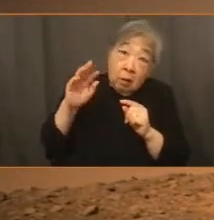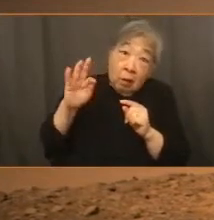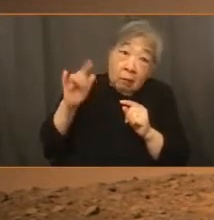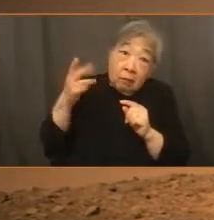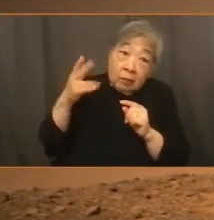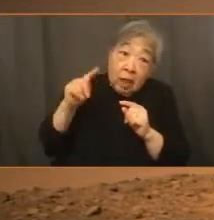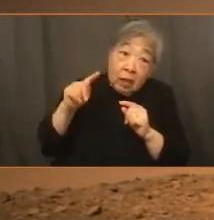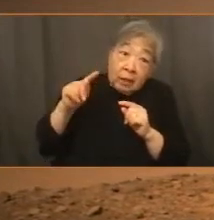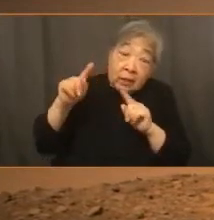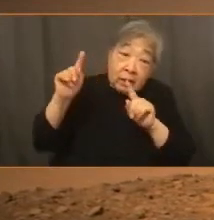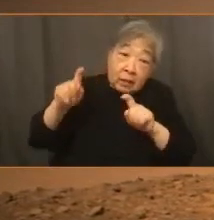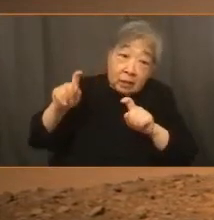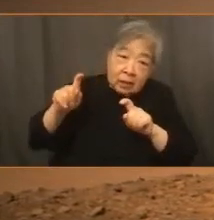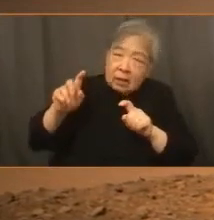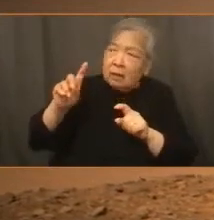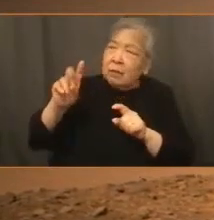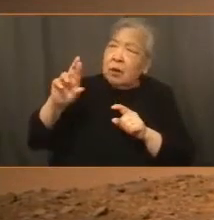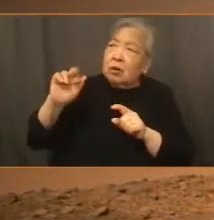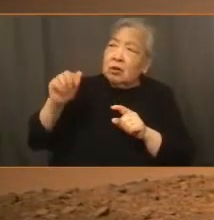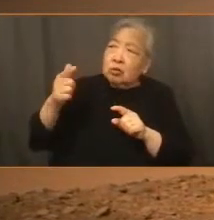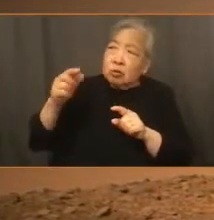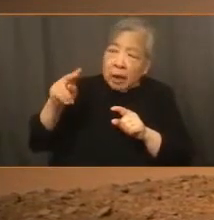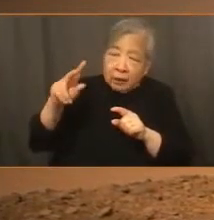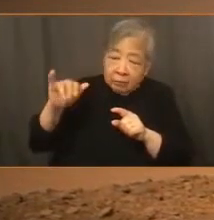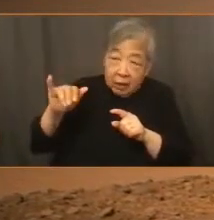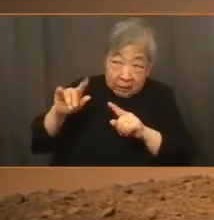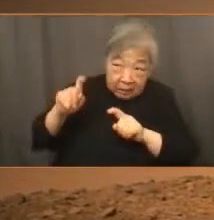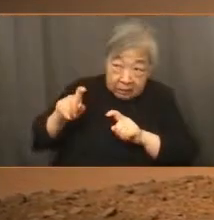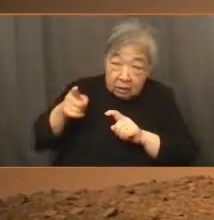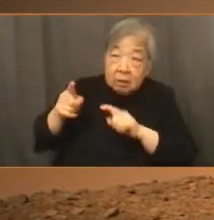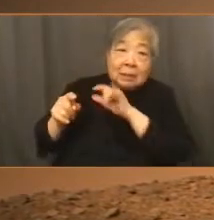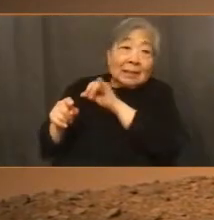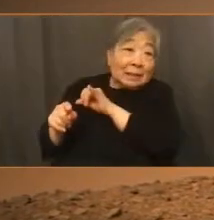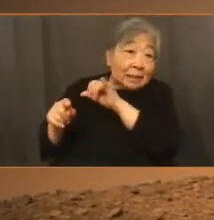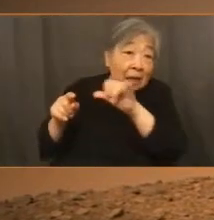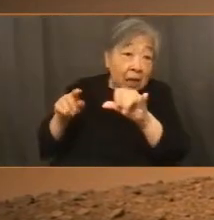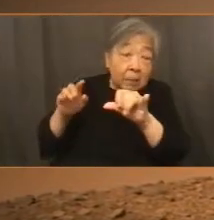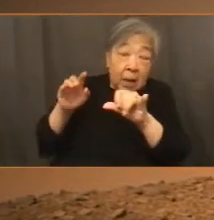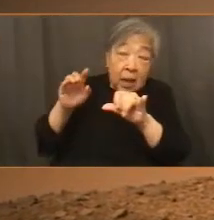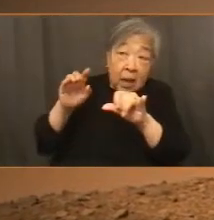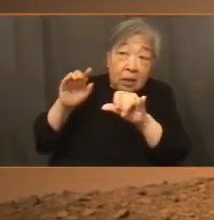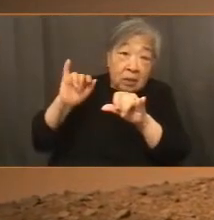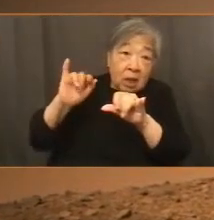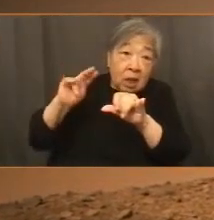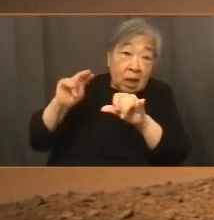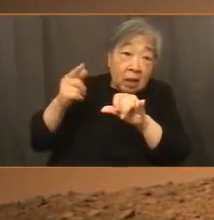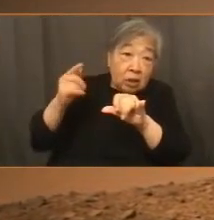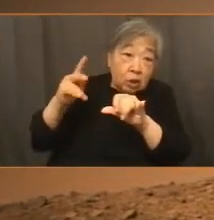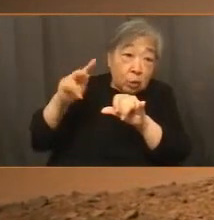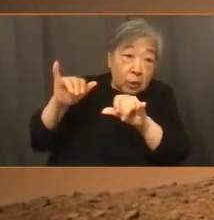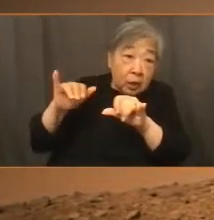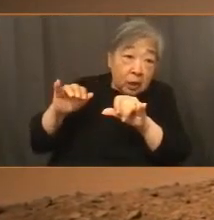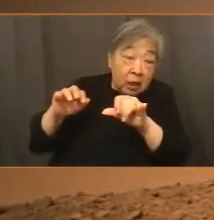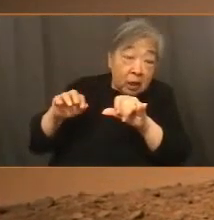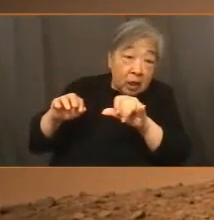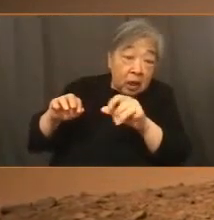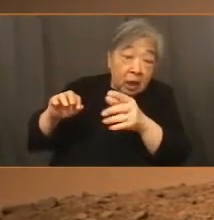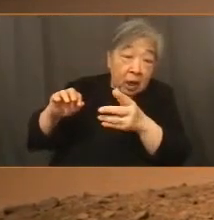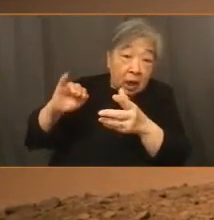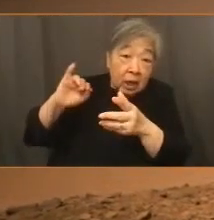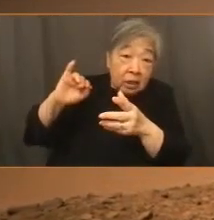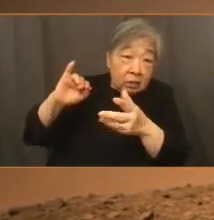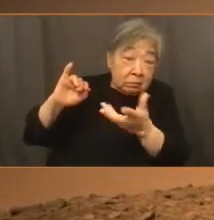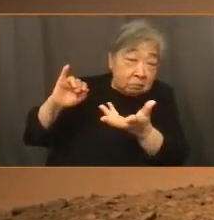chopper Dragonfly be similar to Ingenuity performed at JPL's high vacuum chamber, or somewhere